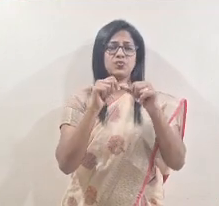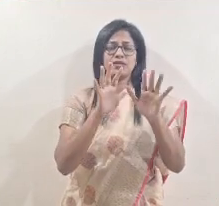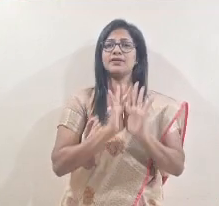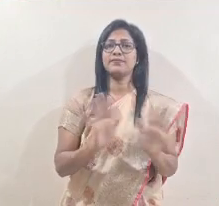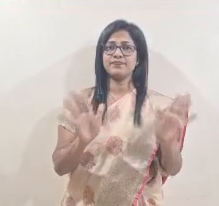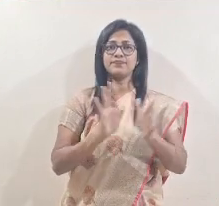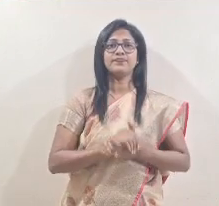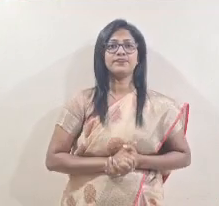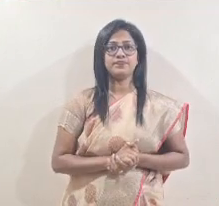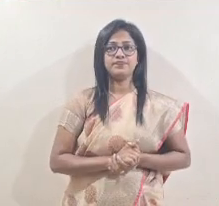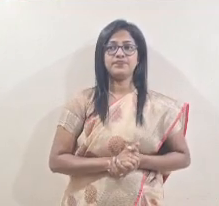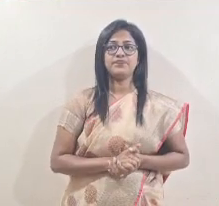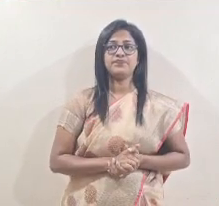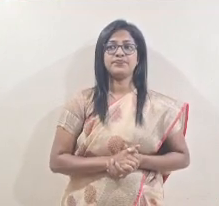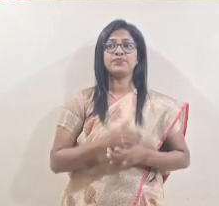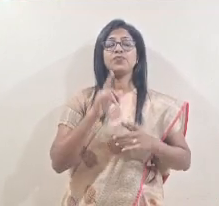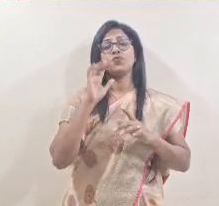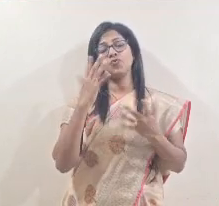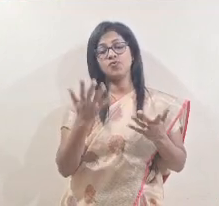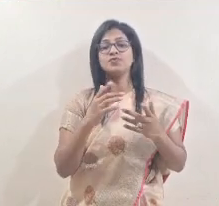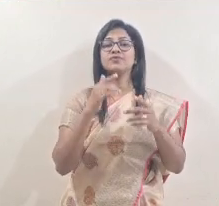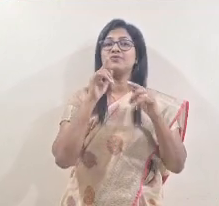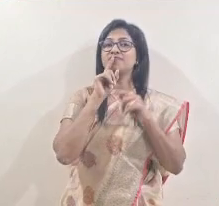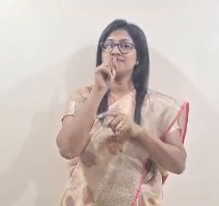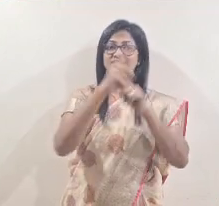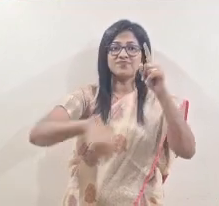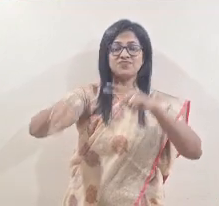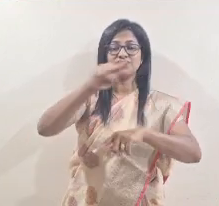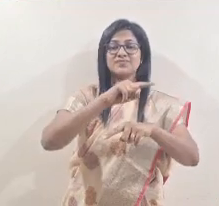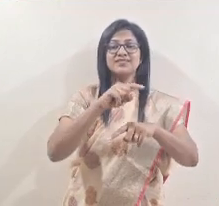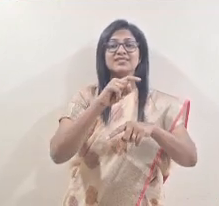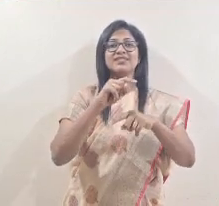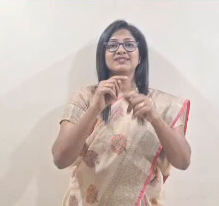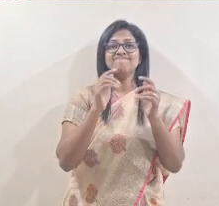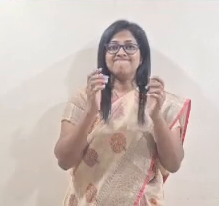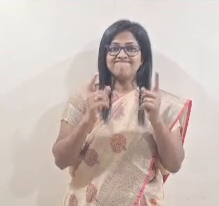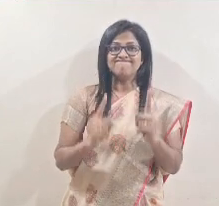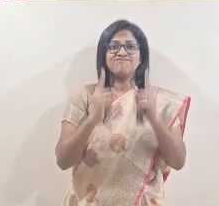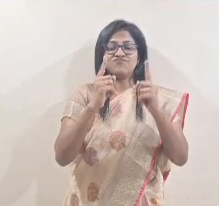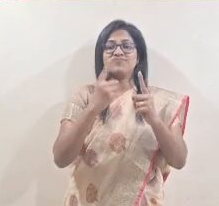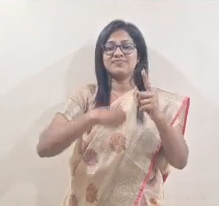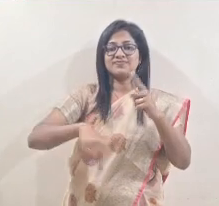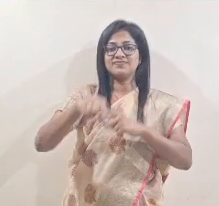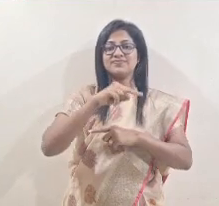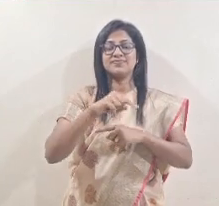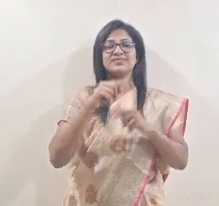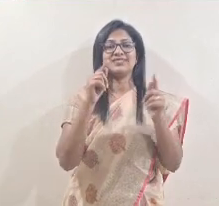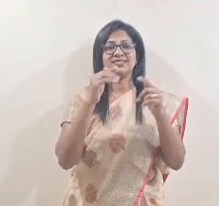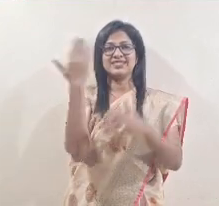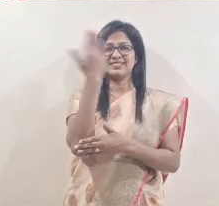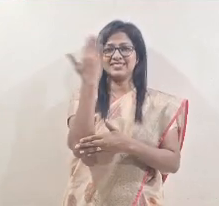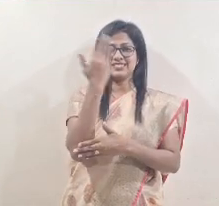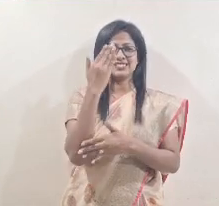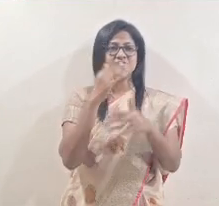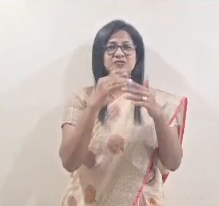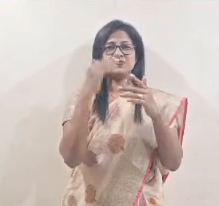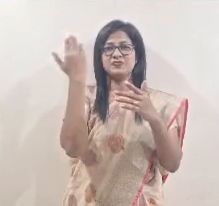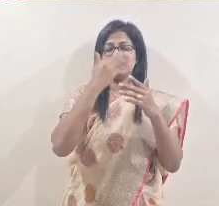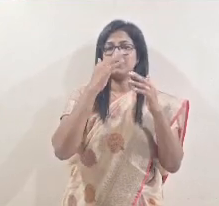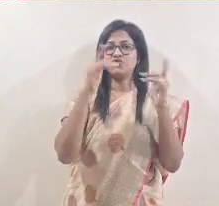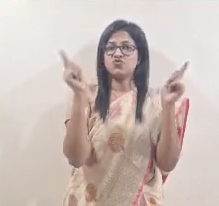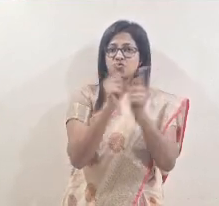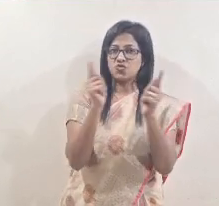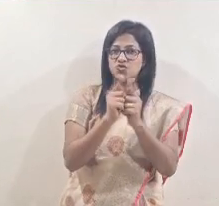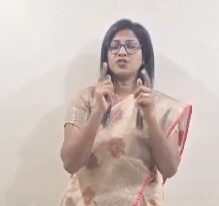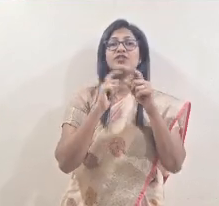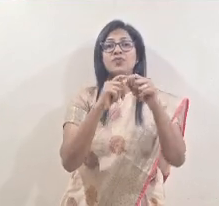Q&A. So, although we encourage, questions, we need to ensure that, the questions are really short, and the answers also let